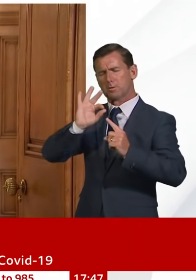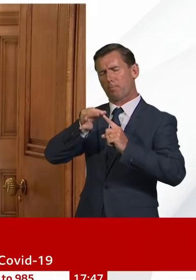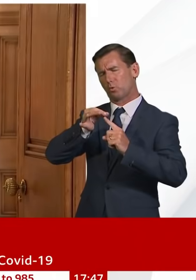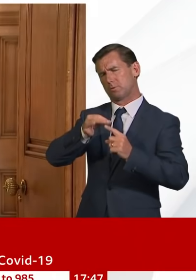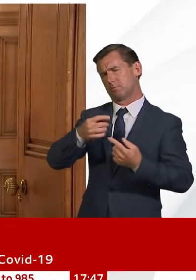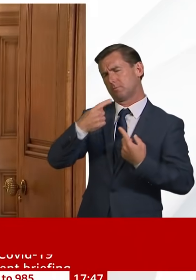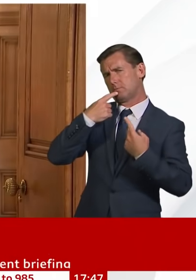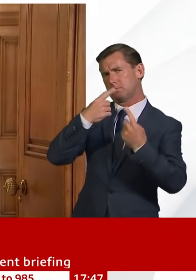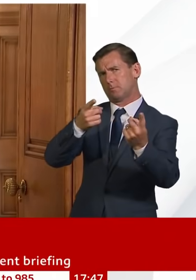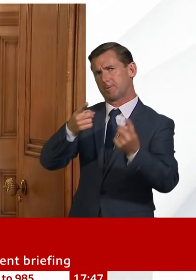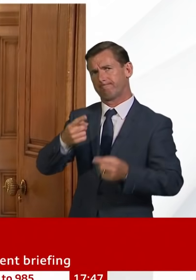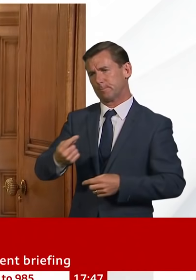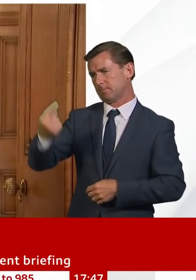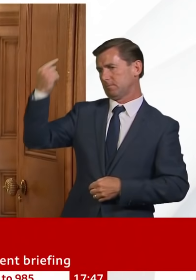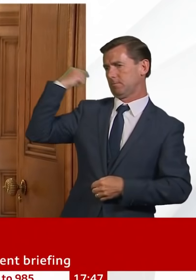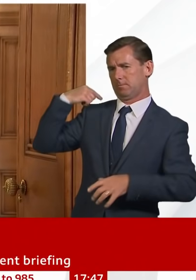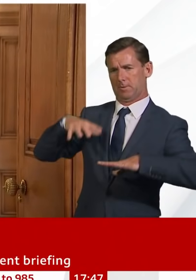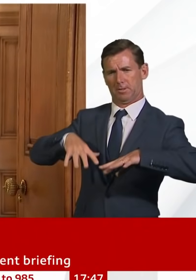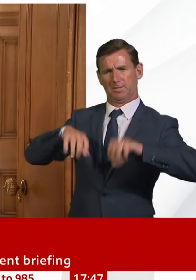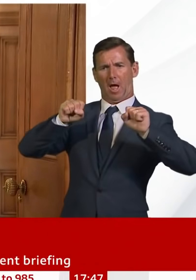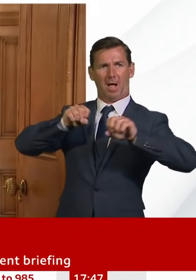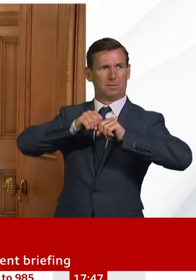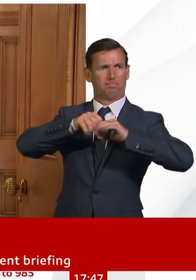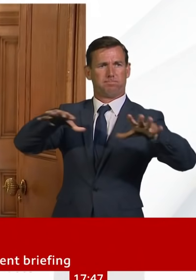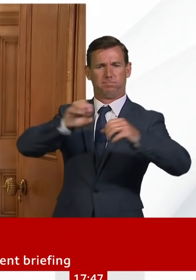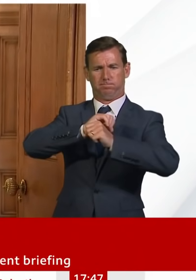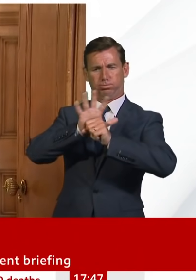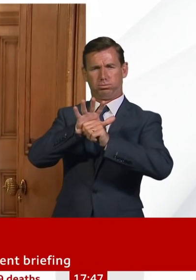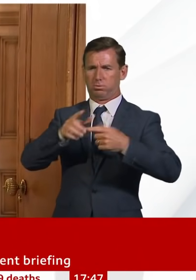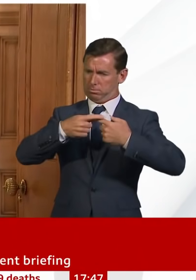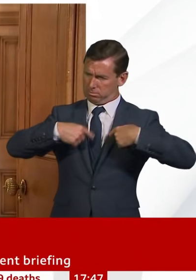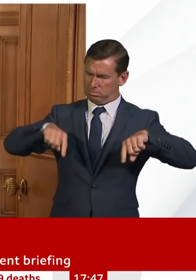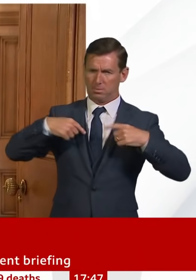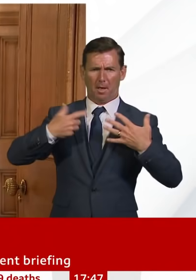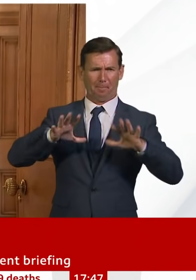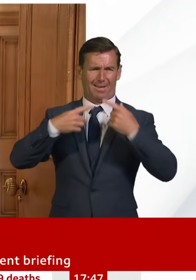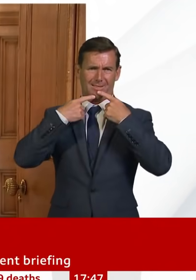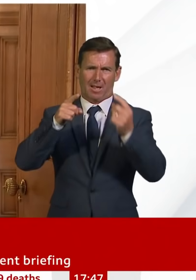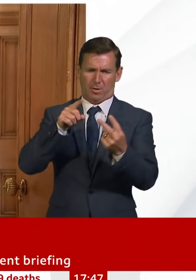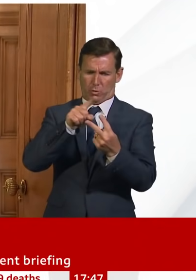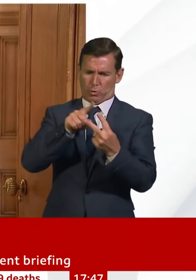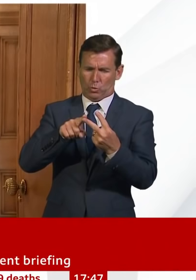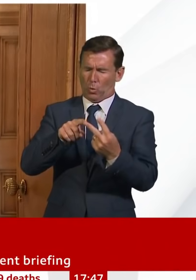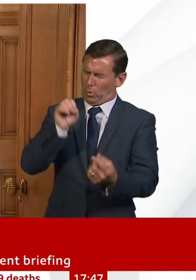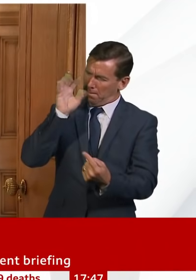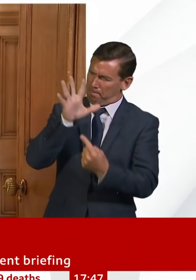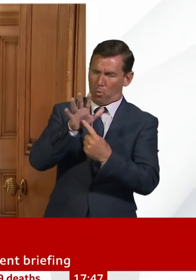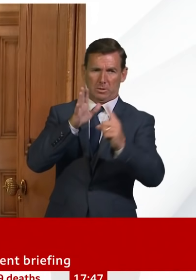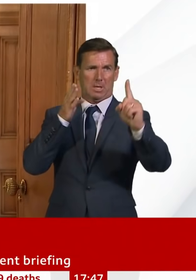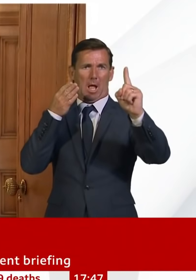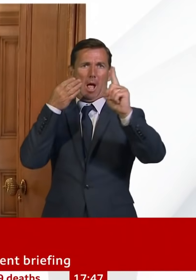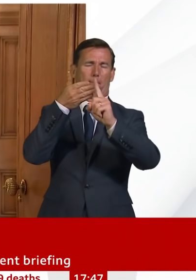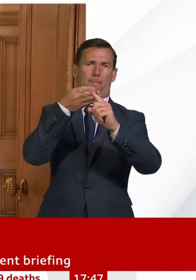this crisis, we said that there were two absolutely critical tasks, and they formed part of the battle plan that we